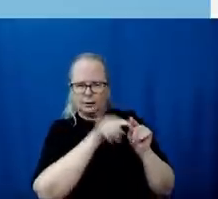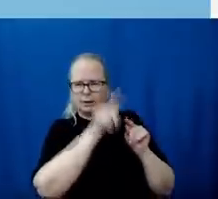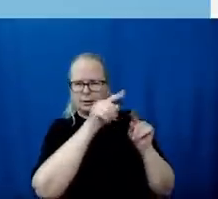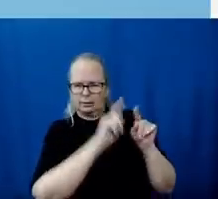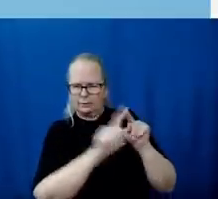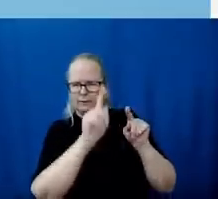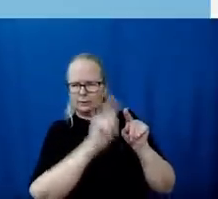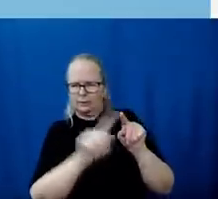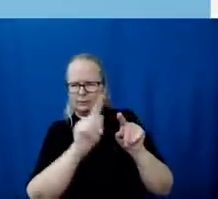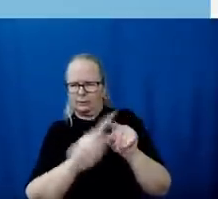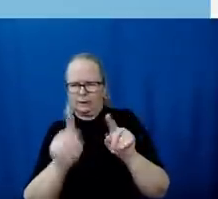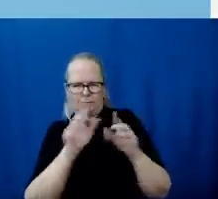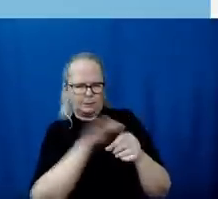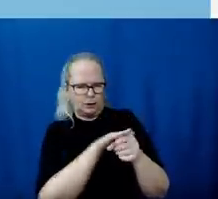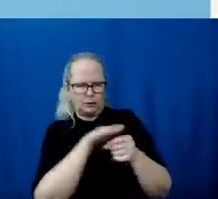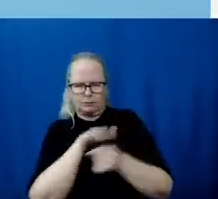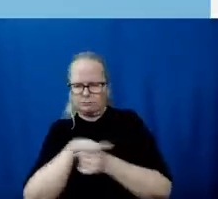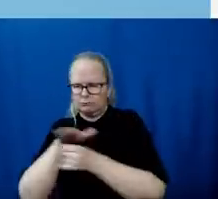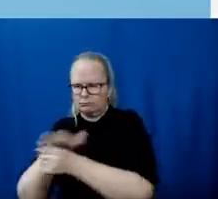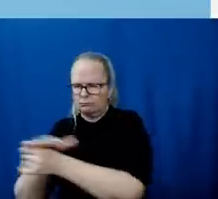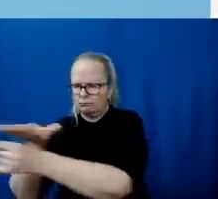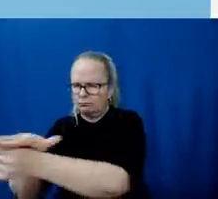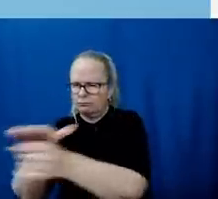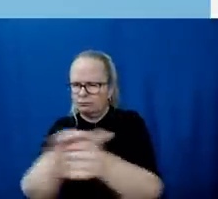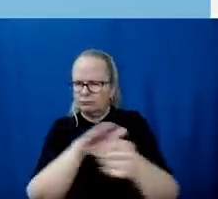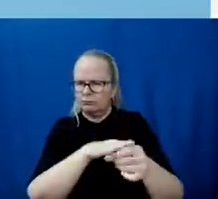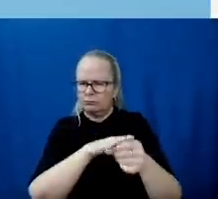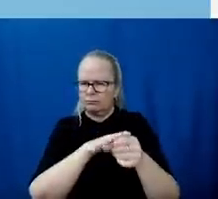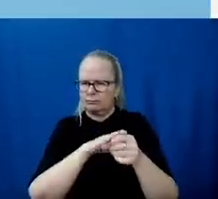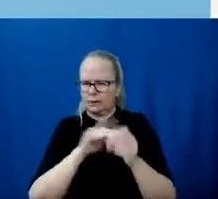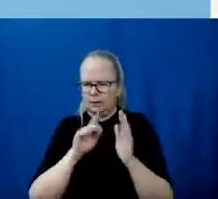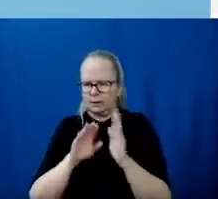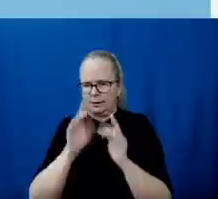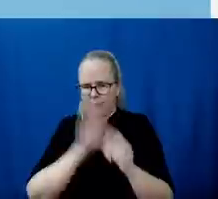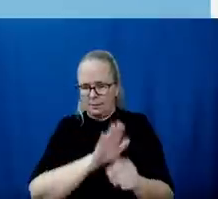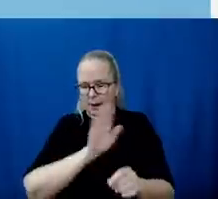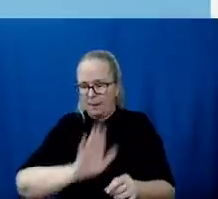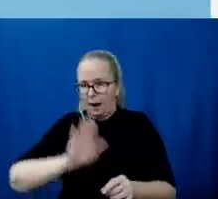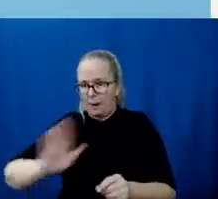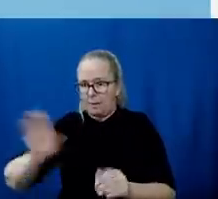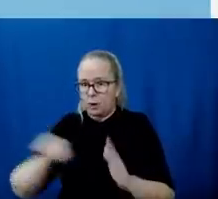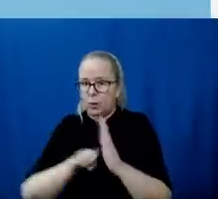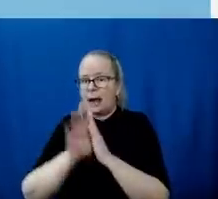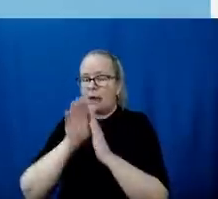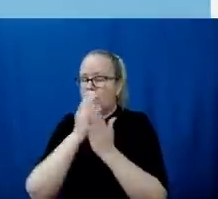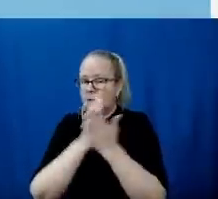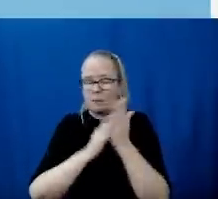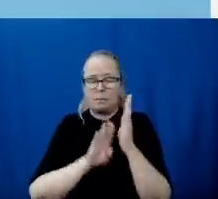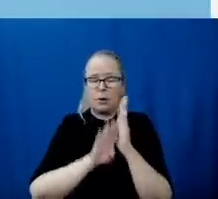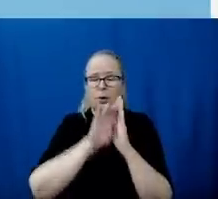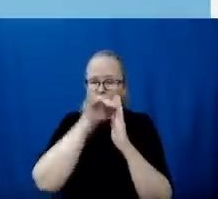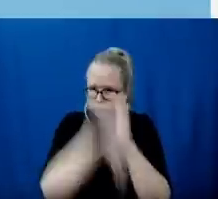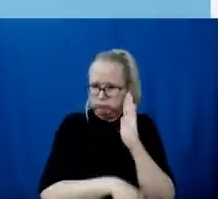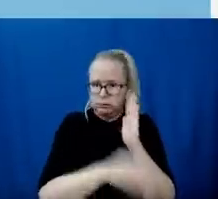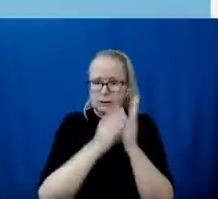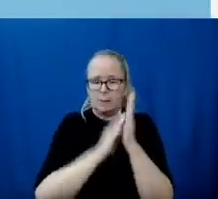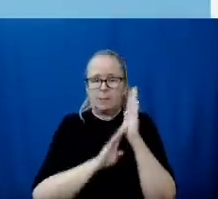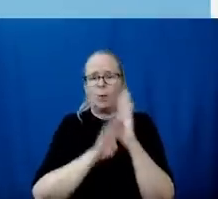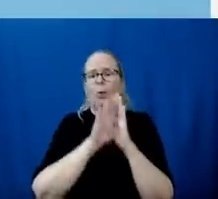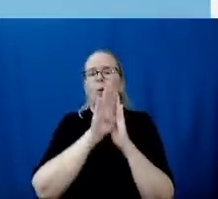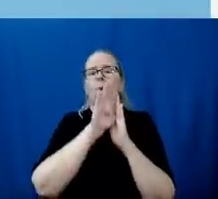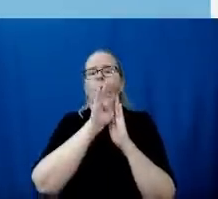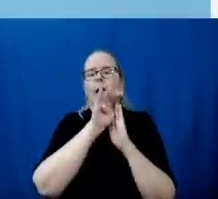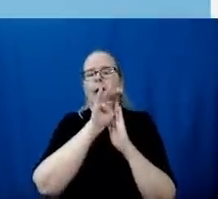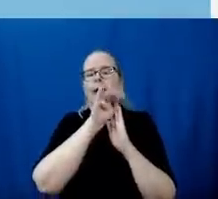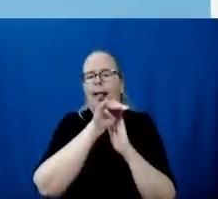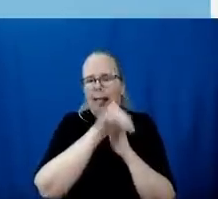you'll see that different places across the province are at different periods within the COVID-19 pandemic.